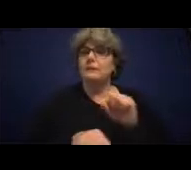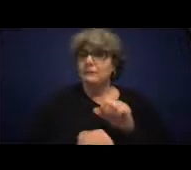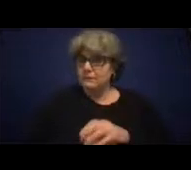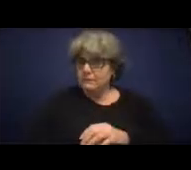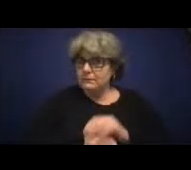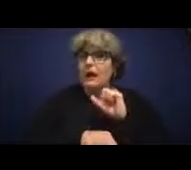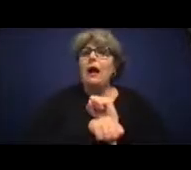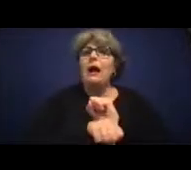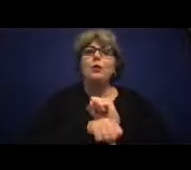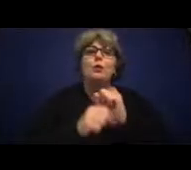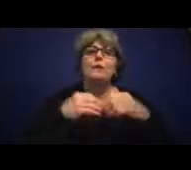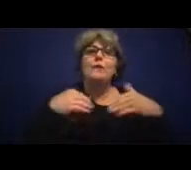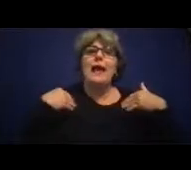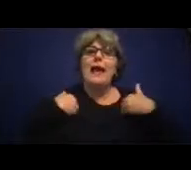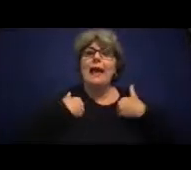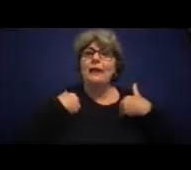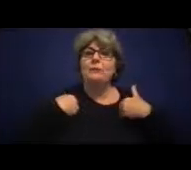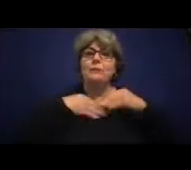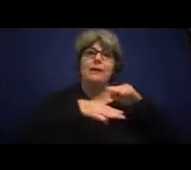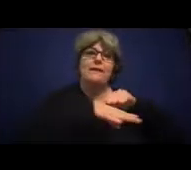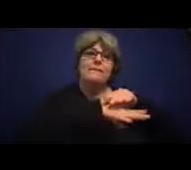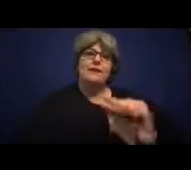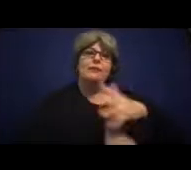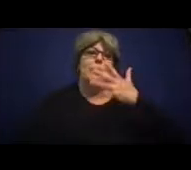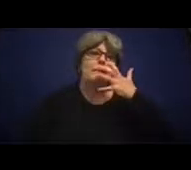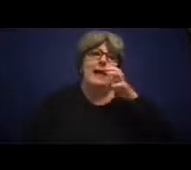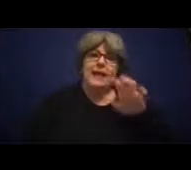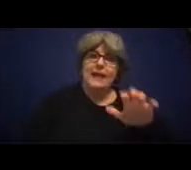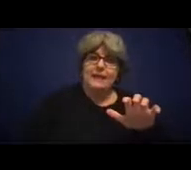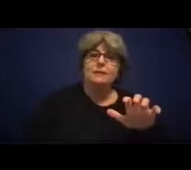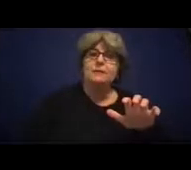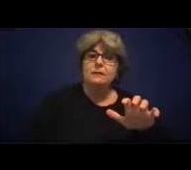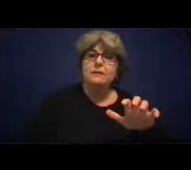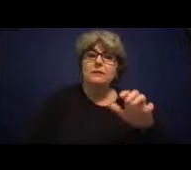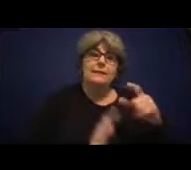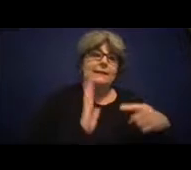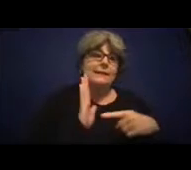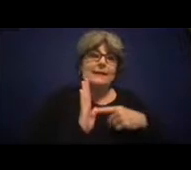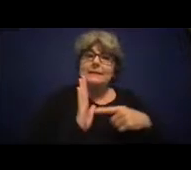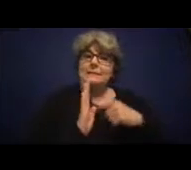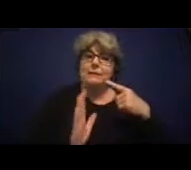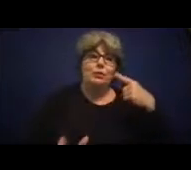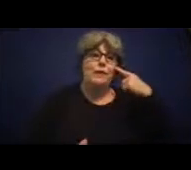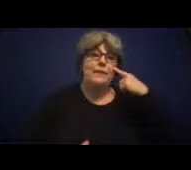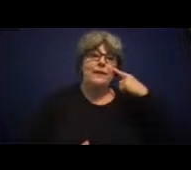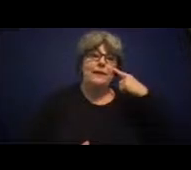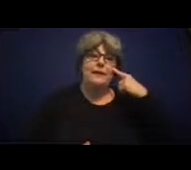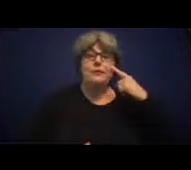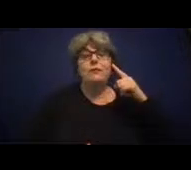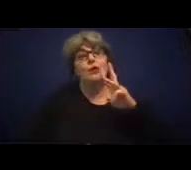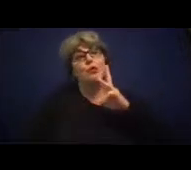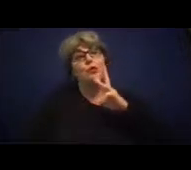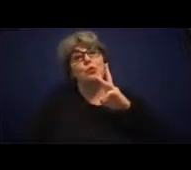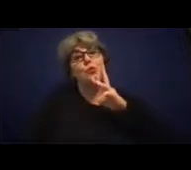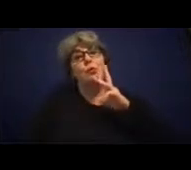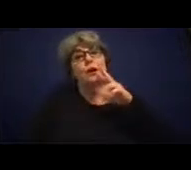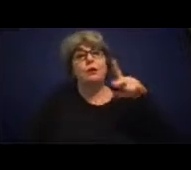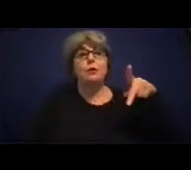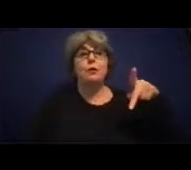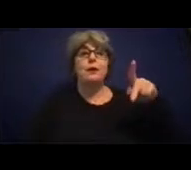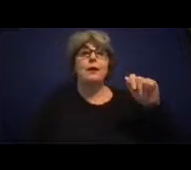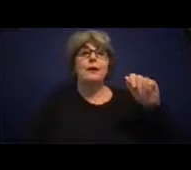I work on a lot of animals that are also affected by heat. In a way that sometimes we don't think about it because we think of the water, especially the Pacific Ocean, as being